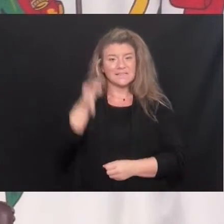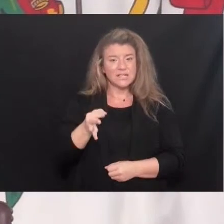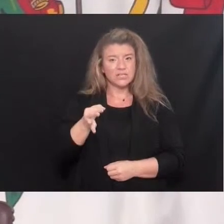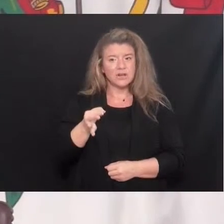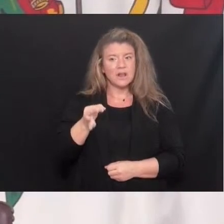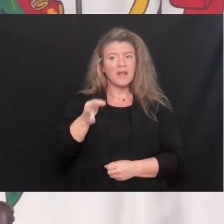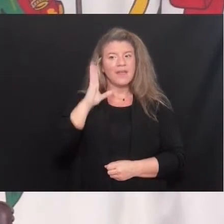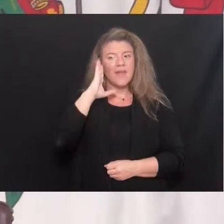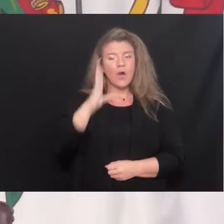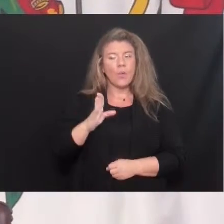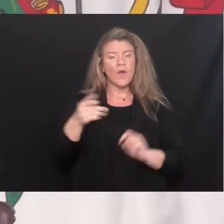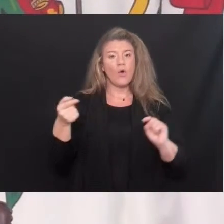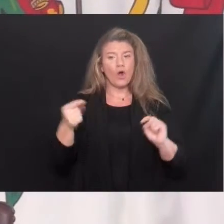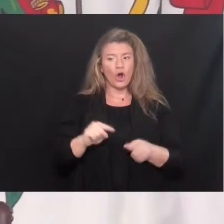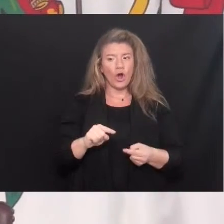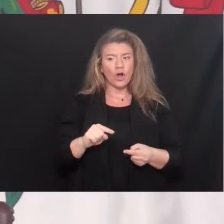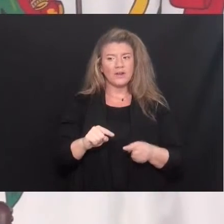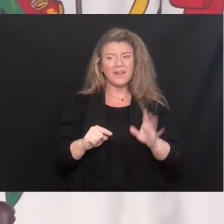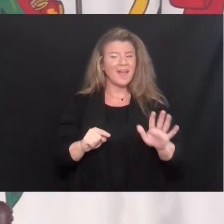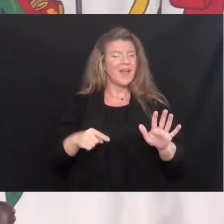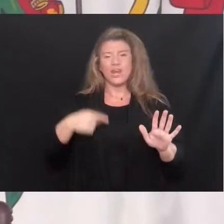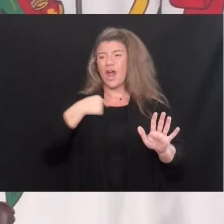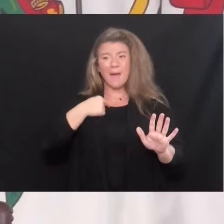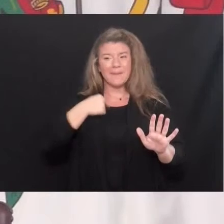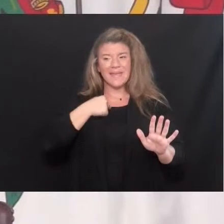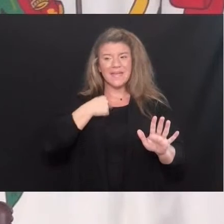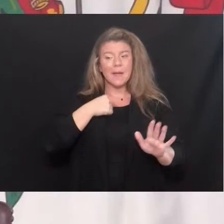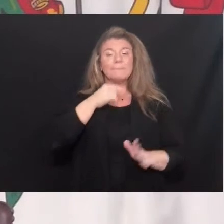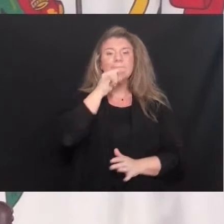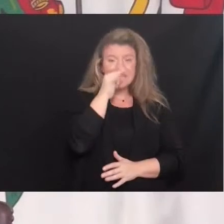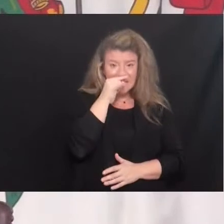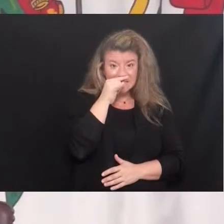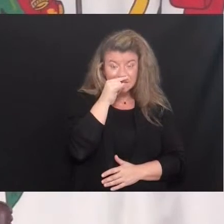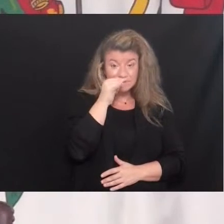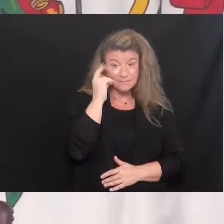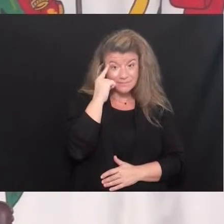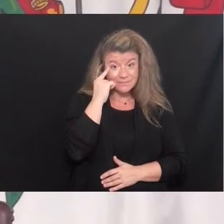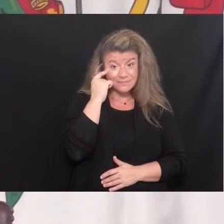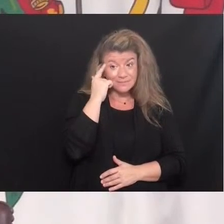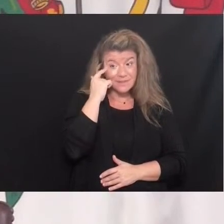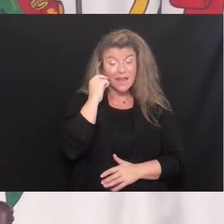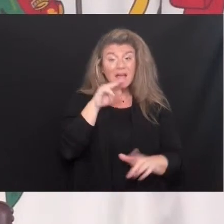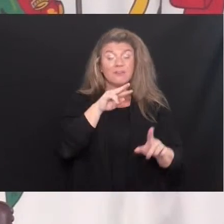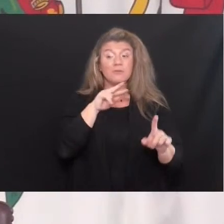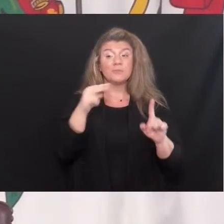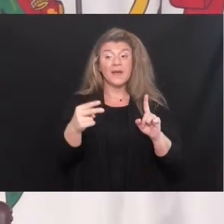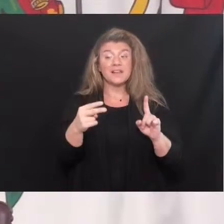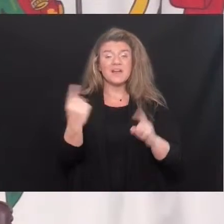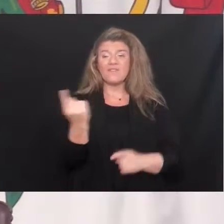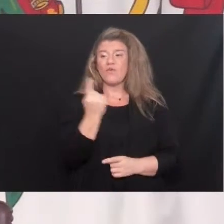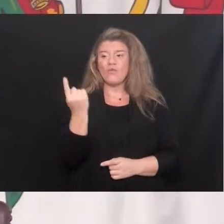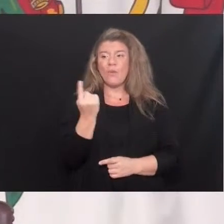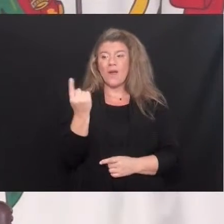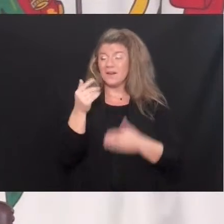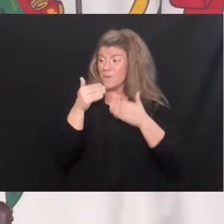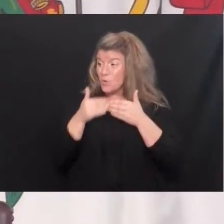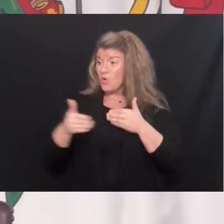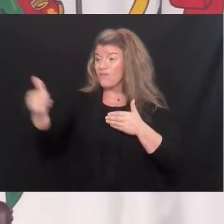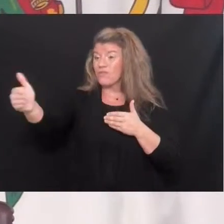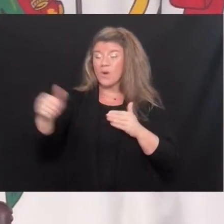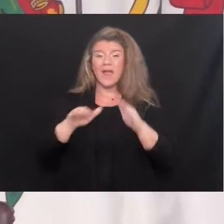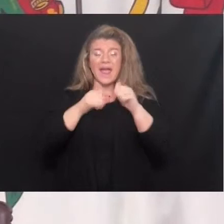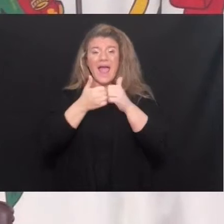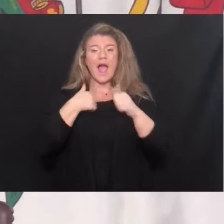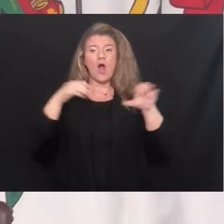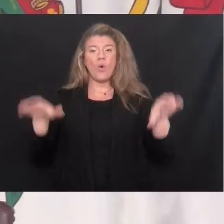ultimately hurt not me, but the kids. And from the standpoint of where we move forward and how we